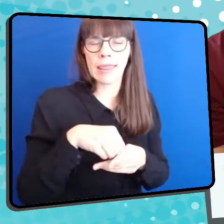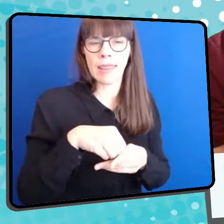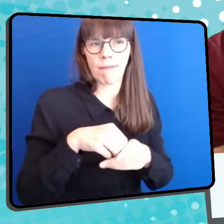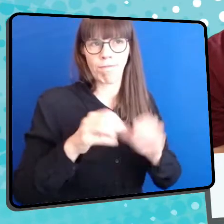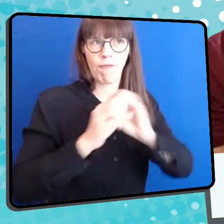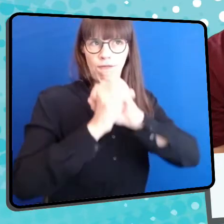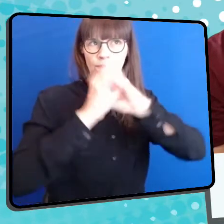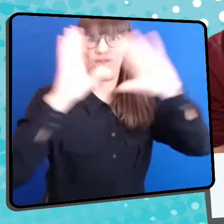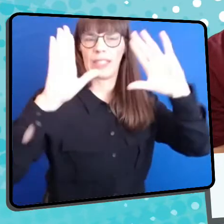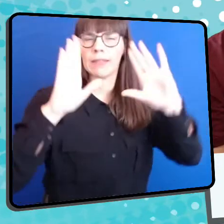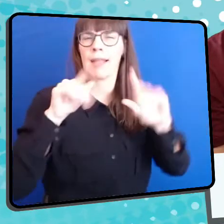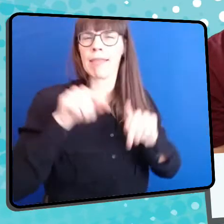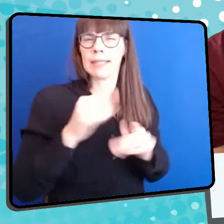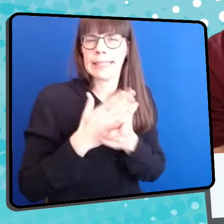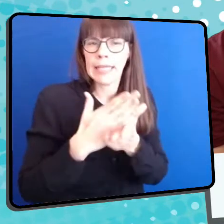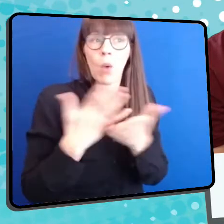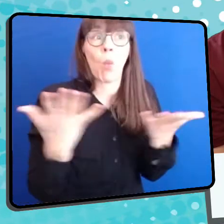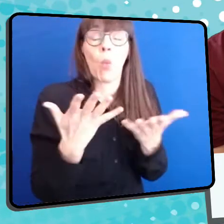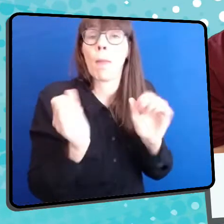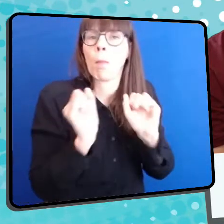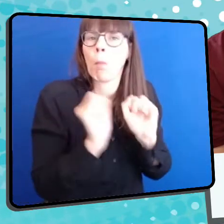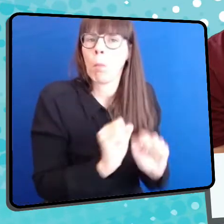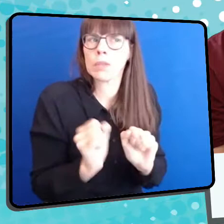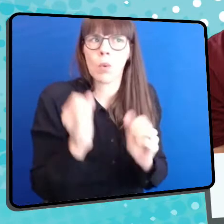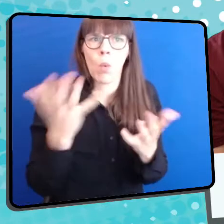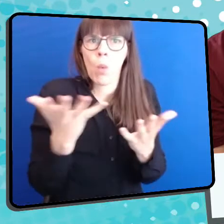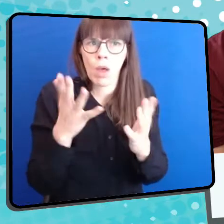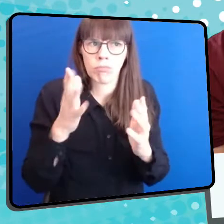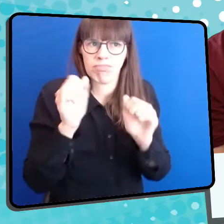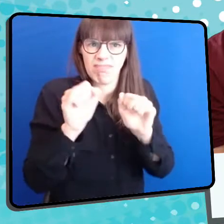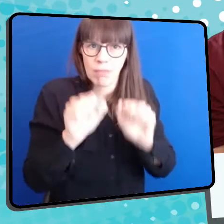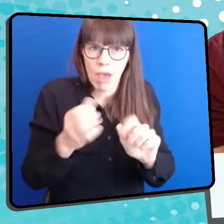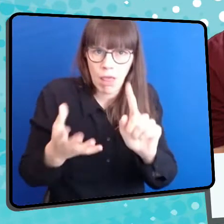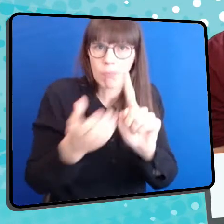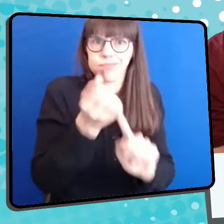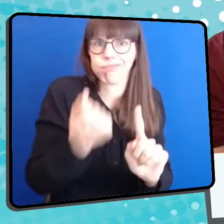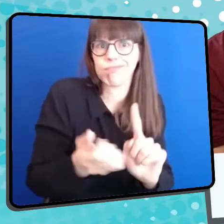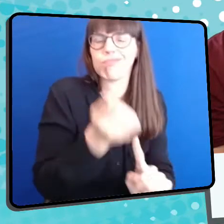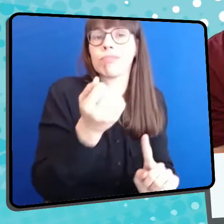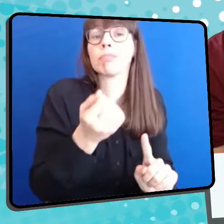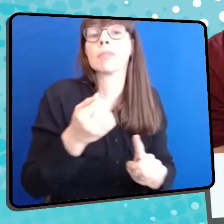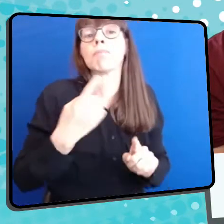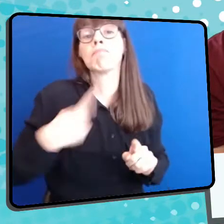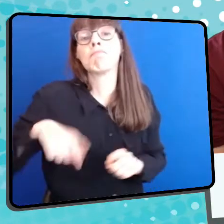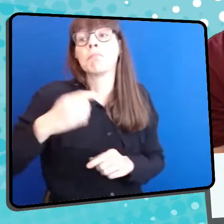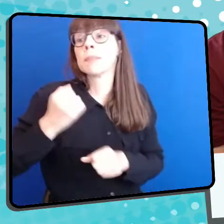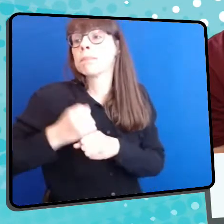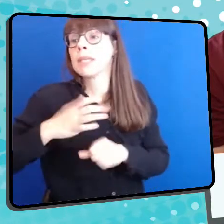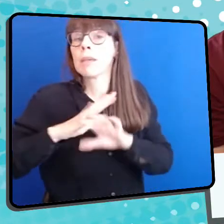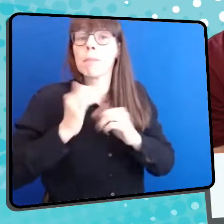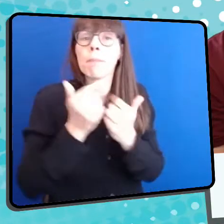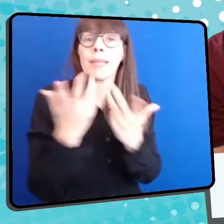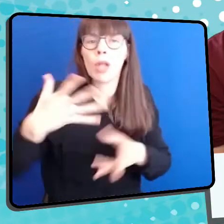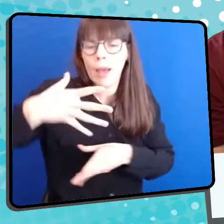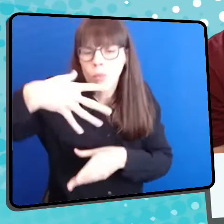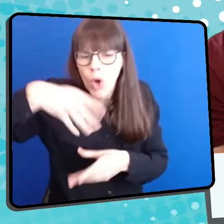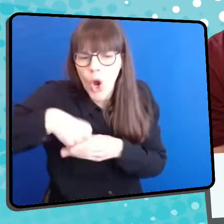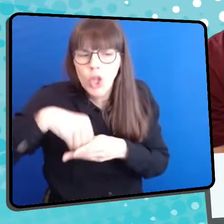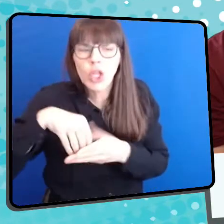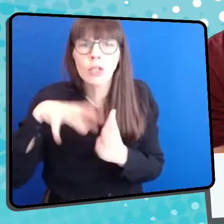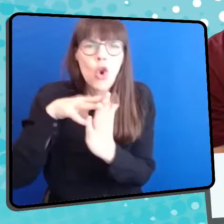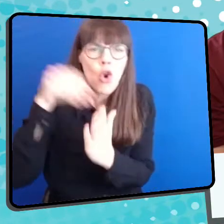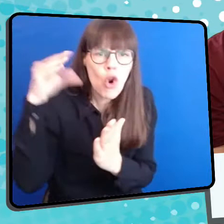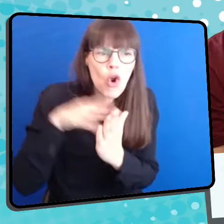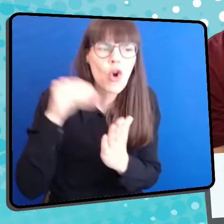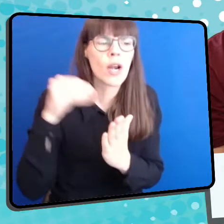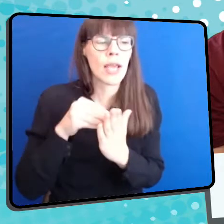I think that's a part of AI. Me and Henk, obviously, we make a lot of content. We do a lot of learning stuff. And that